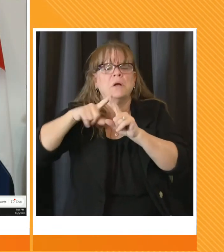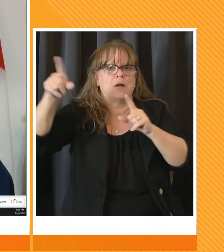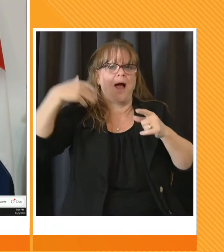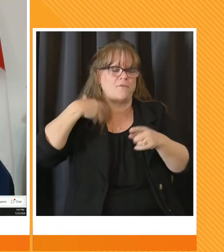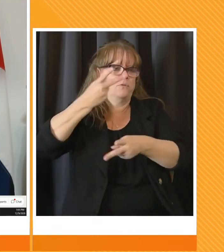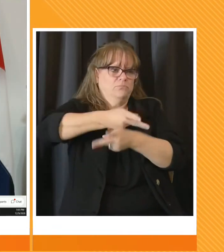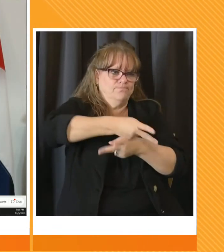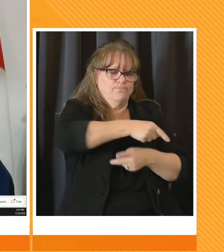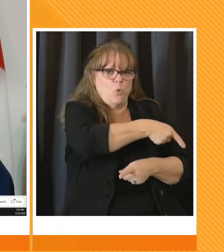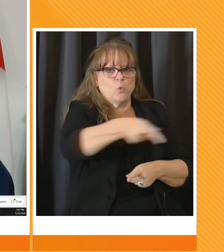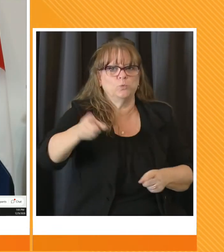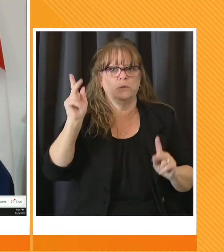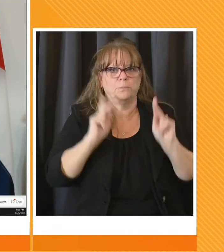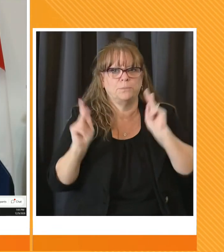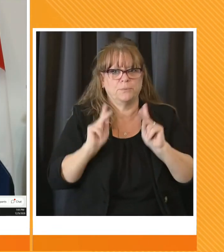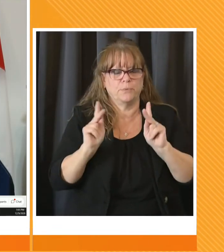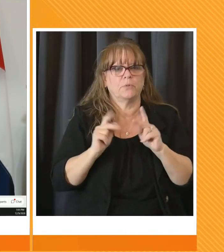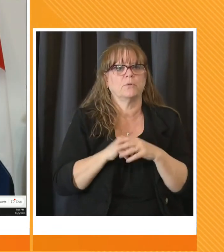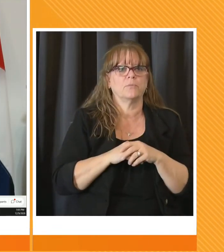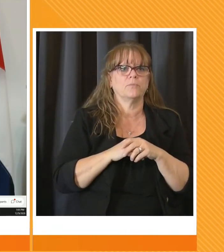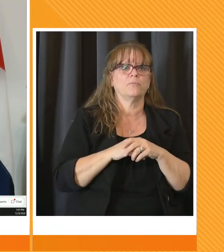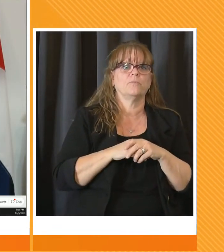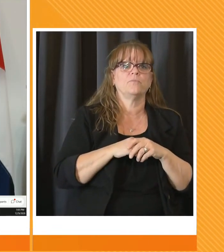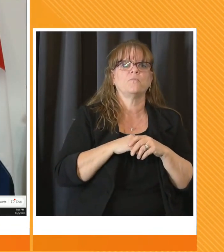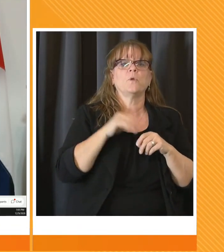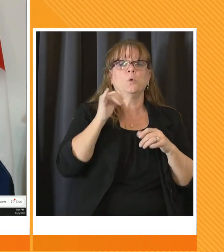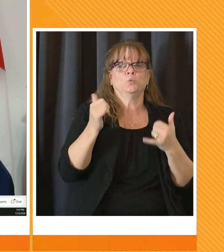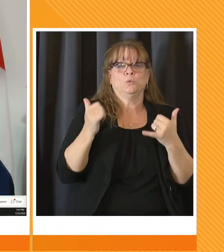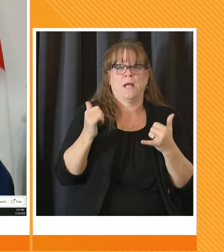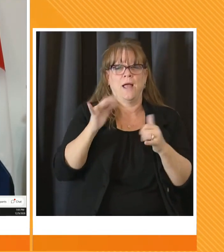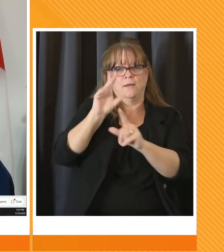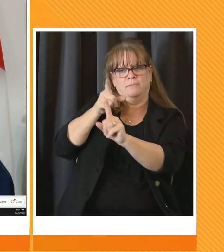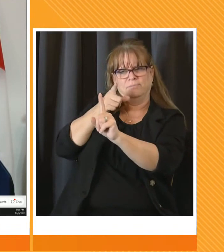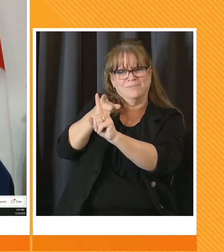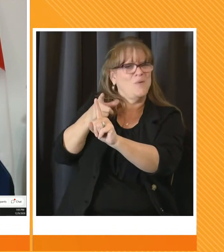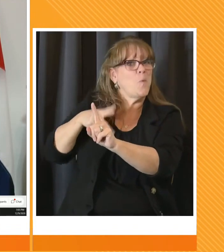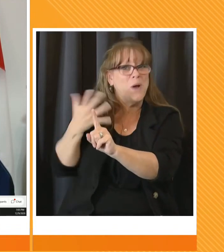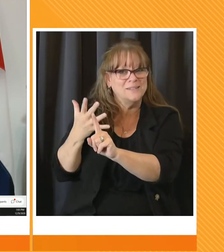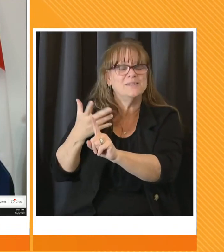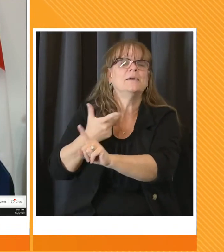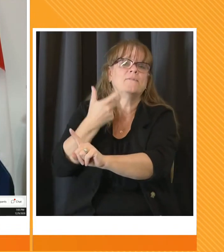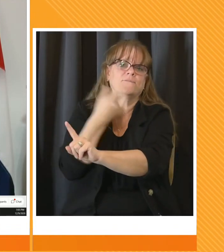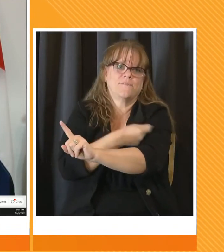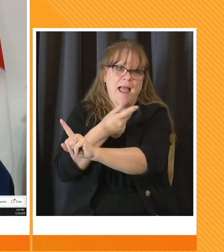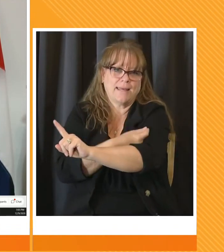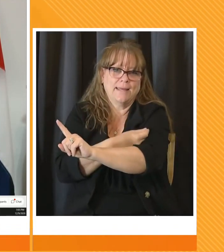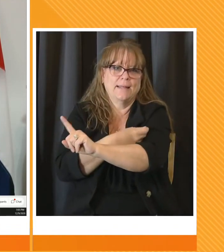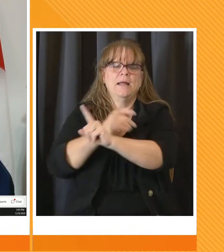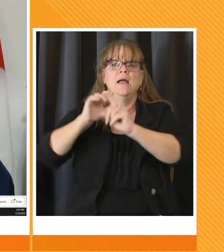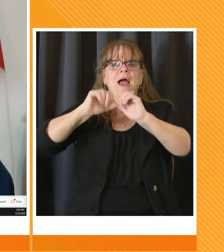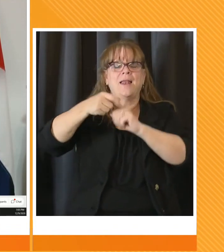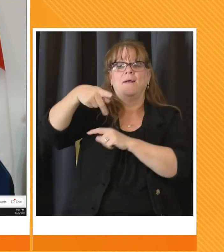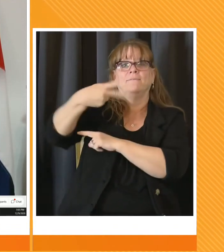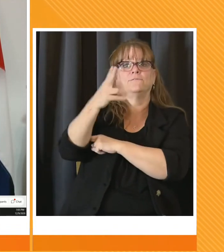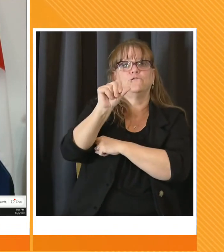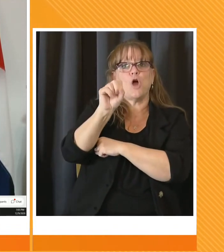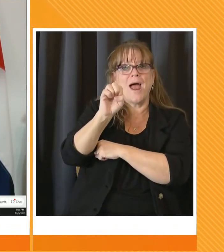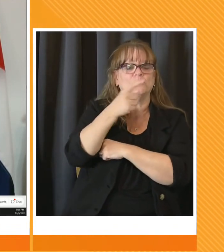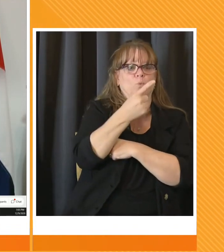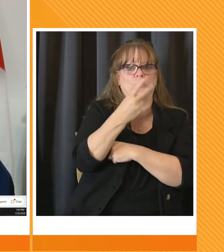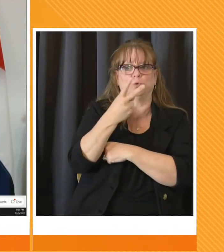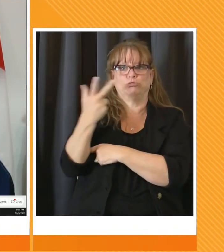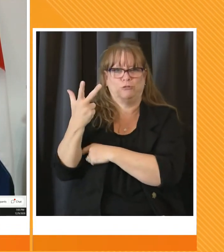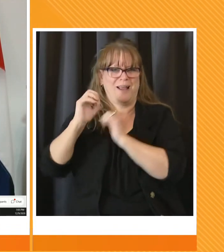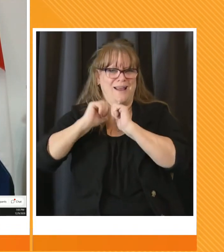phase distribution plan. Our main focus in creating the plan for Colorado is to ensure that we save the most lives